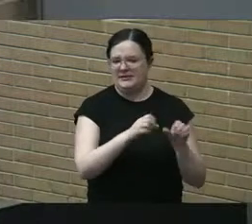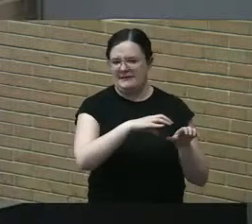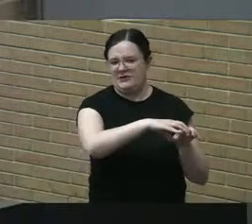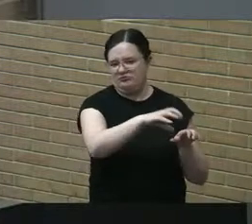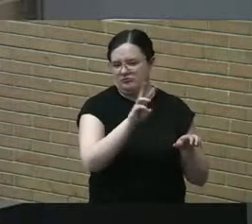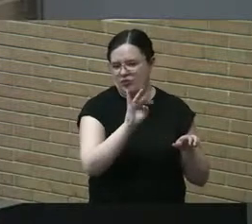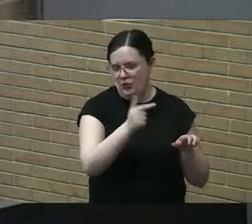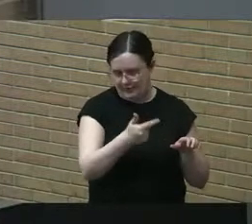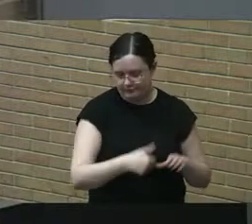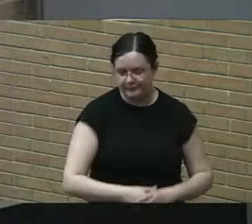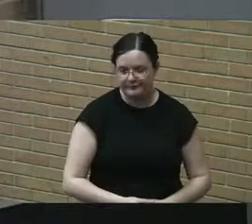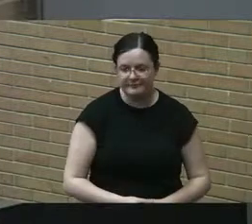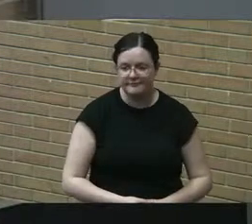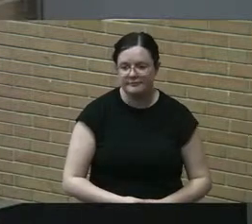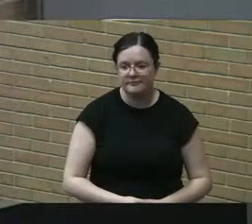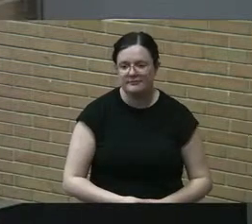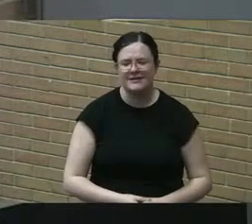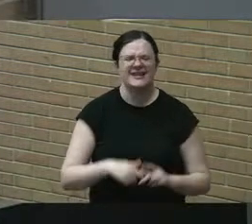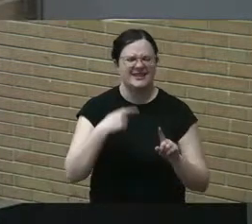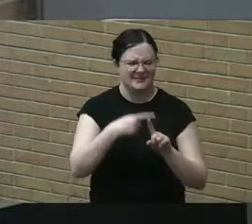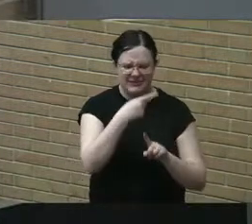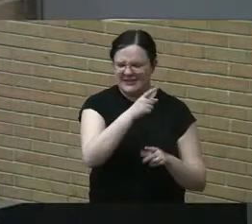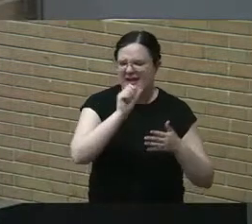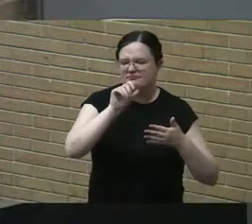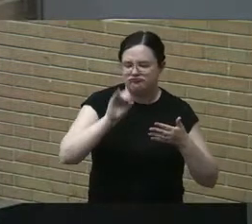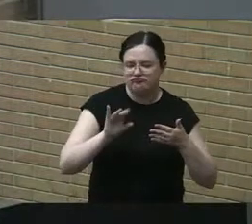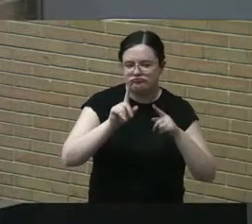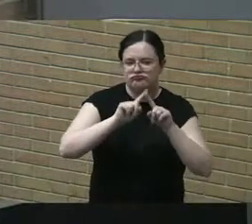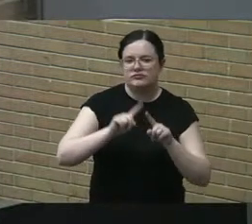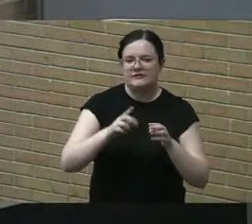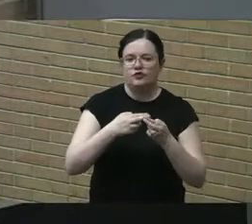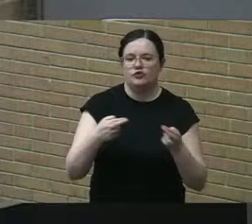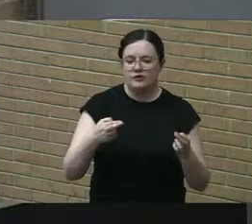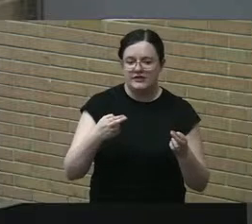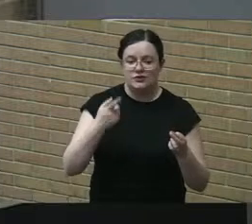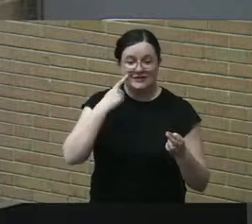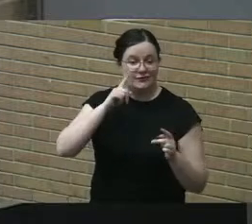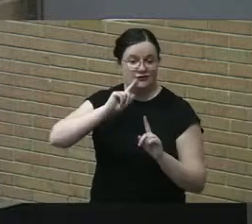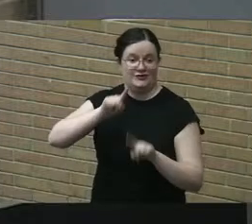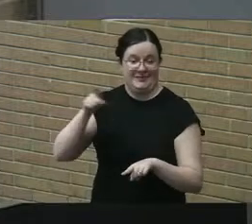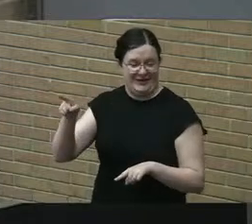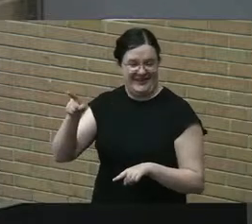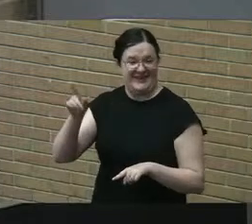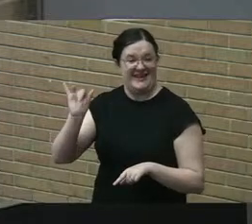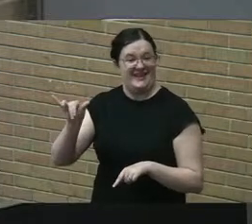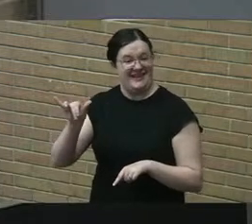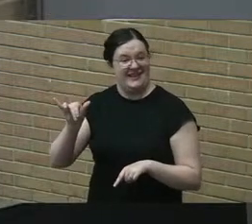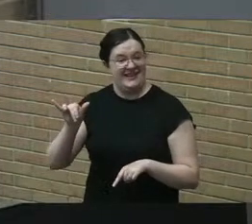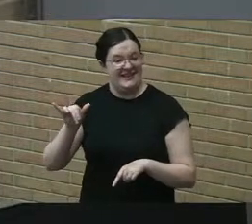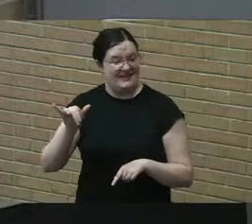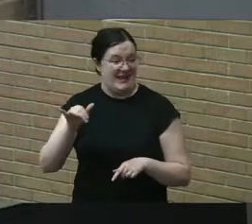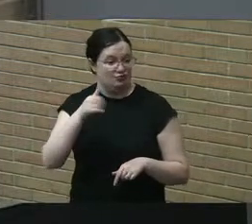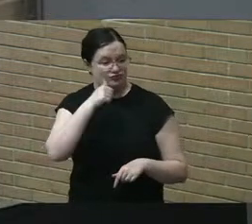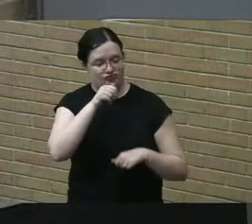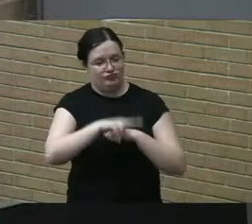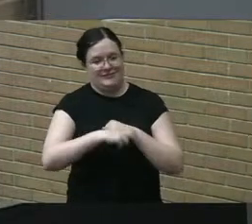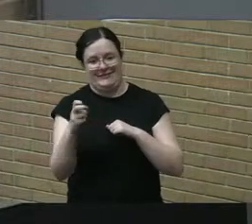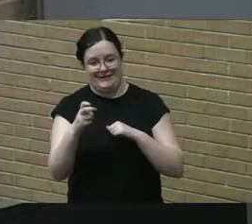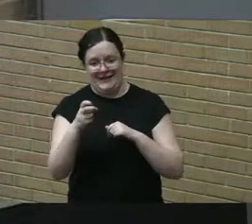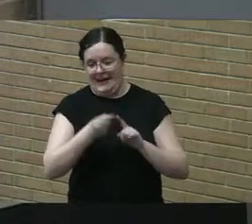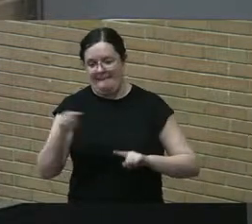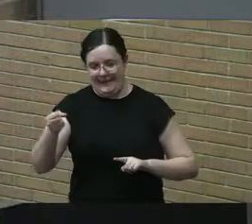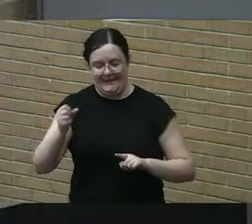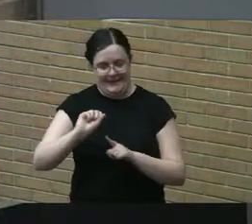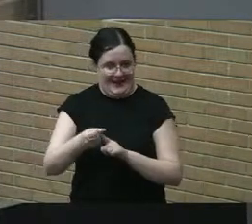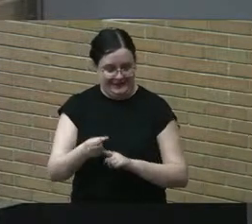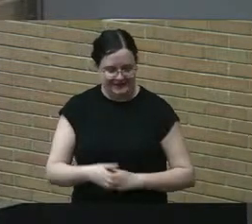they also discussed the numerous resources that went into responding to the kidnapping case. And they're still gathering documents and evidence to